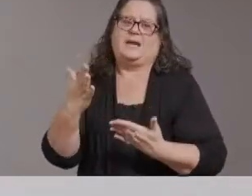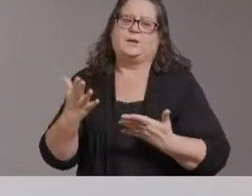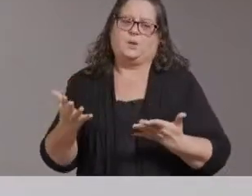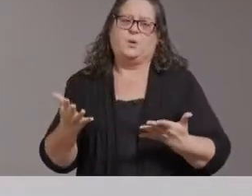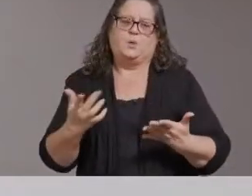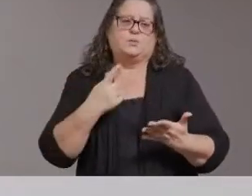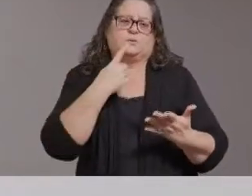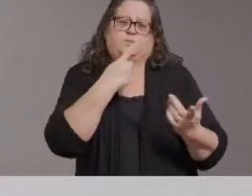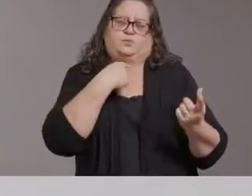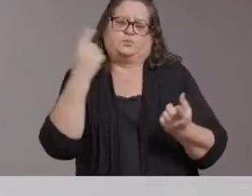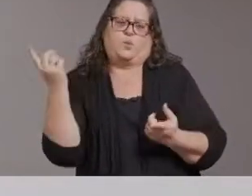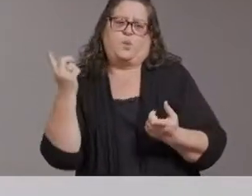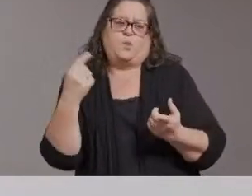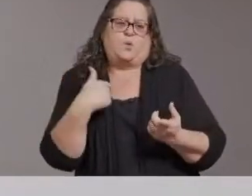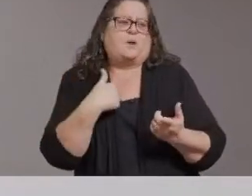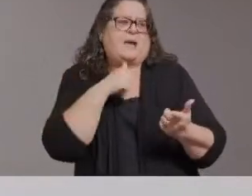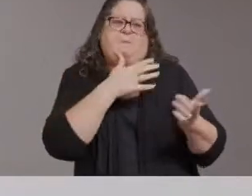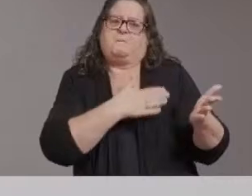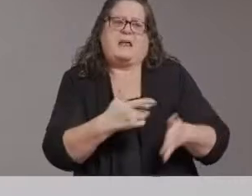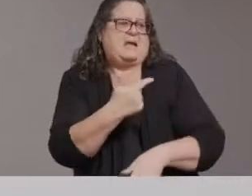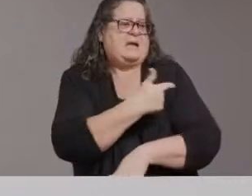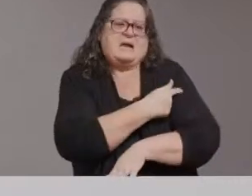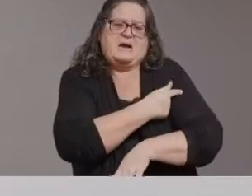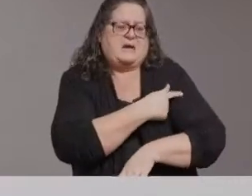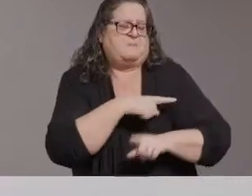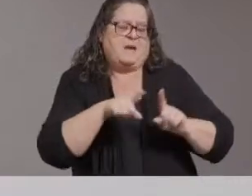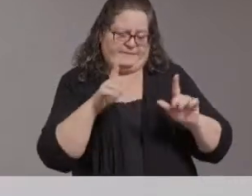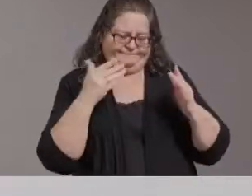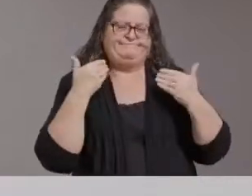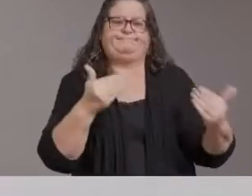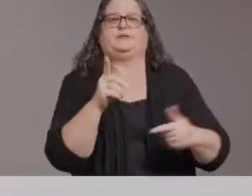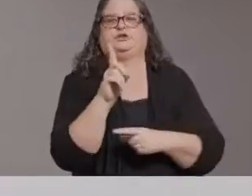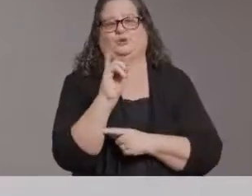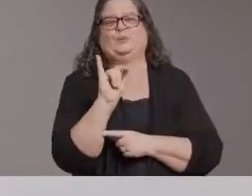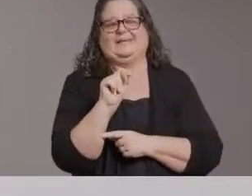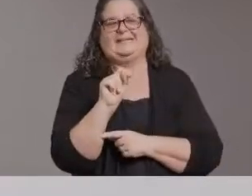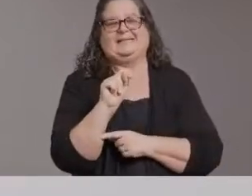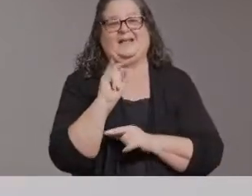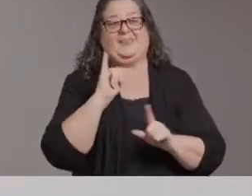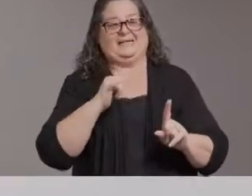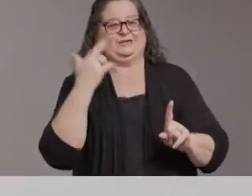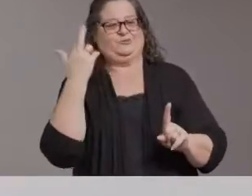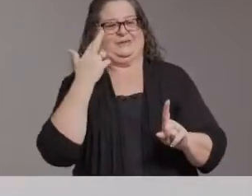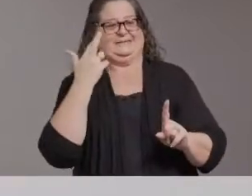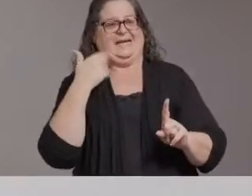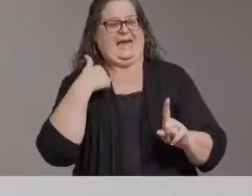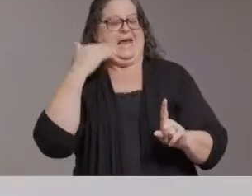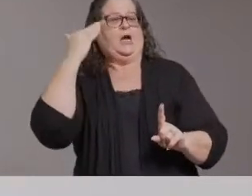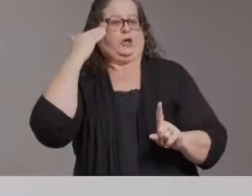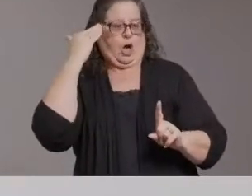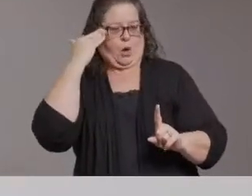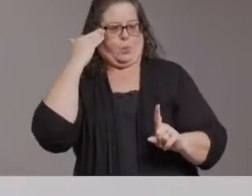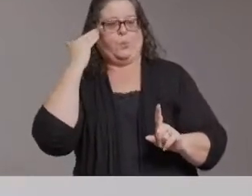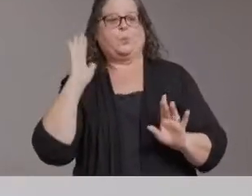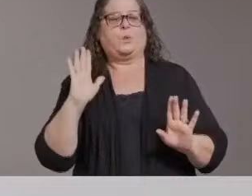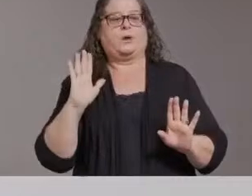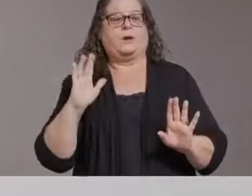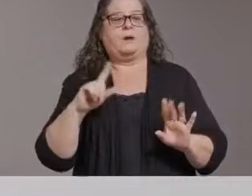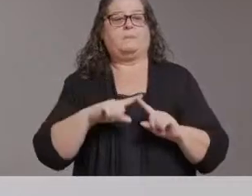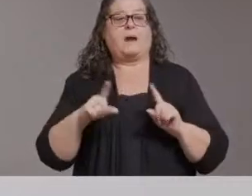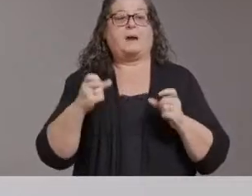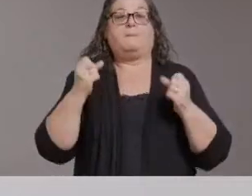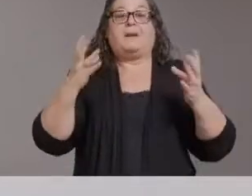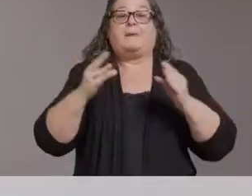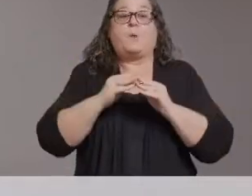was a good outreach. That's the only reason I have that number, but we know that there were many more that were vaccinated in that area from